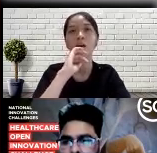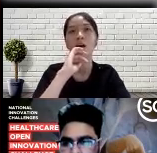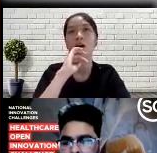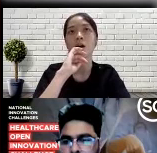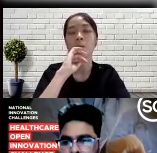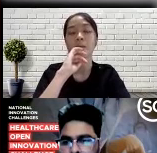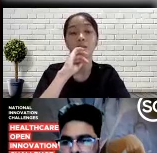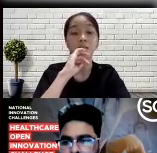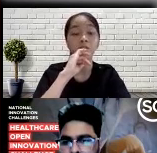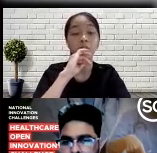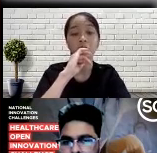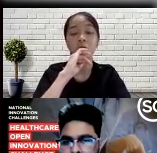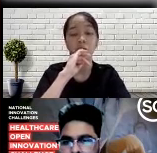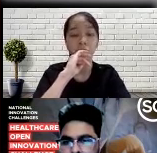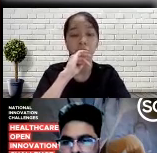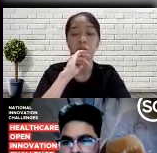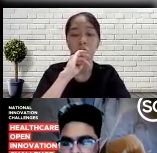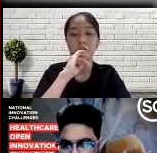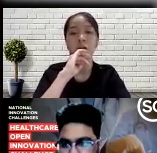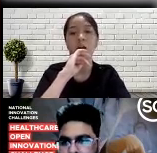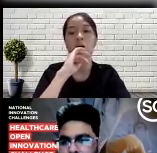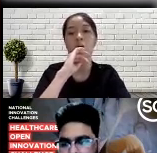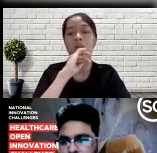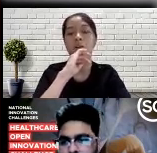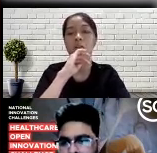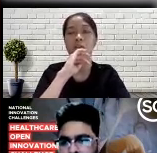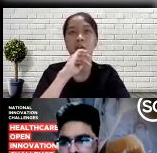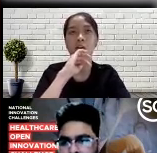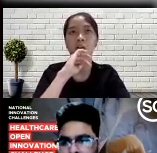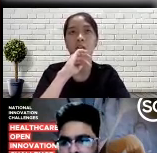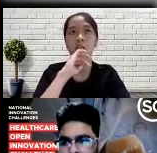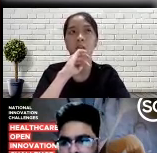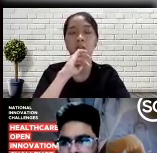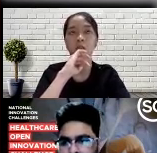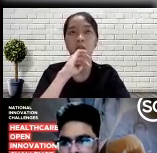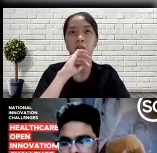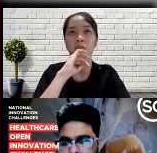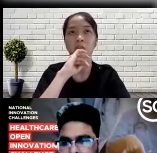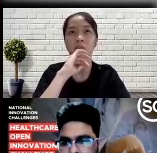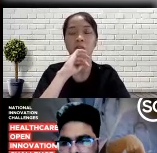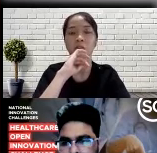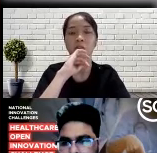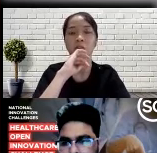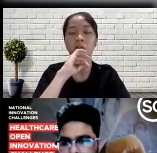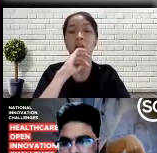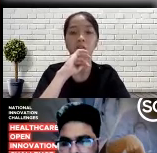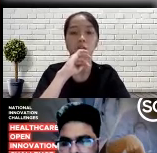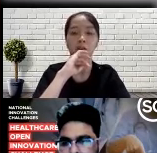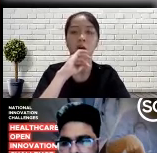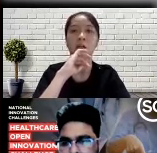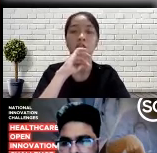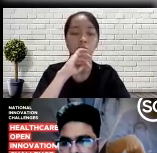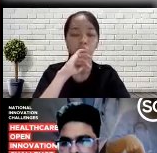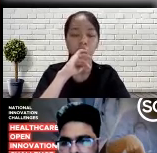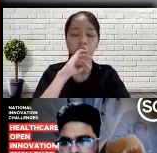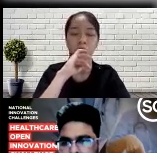well, it's a very good consideration actually. However, I think in terms of the nature of